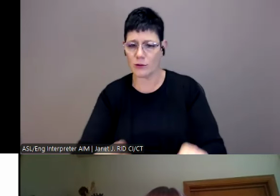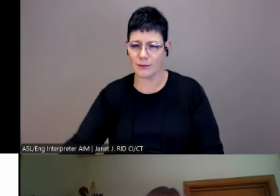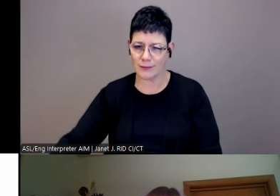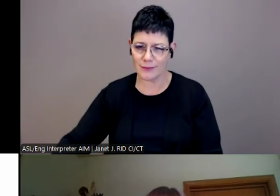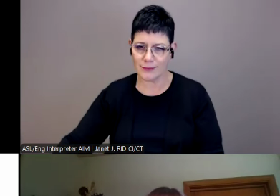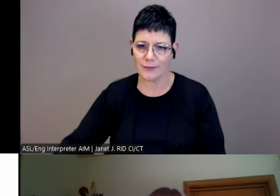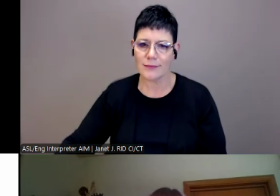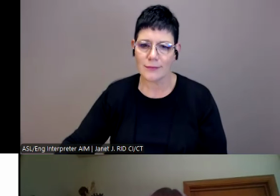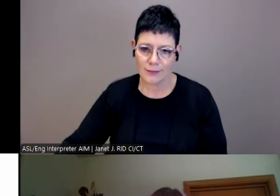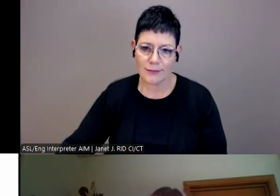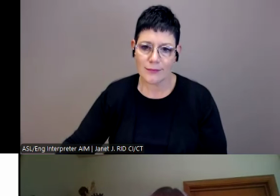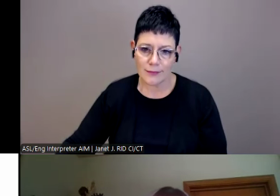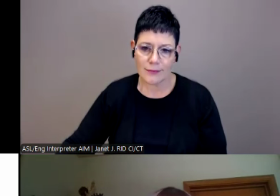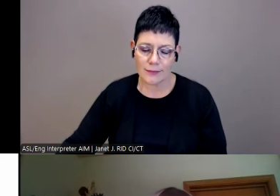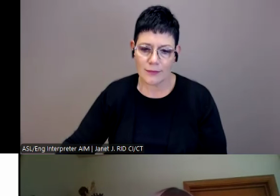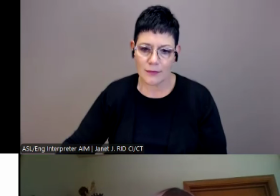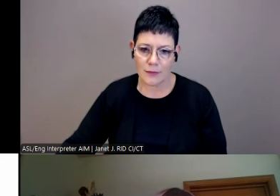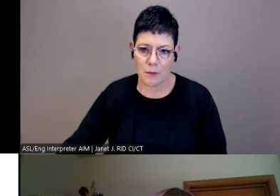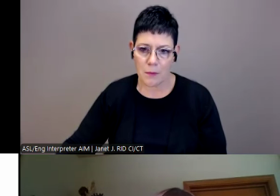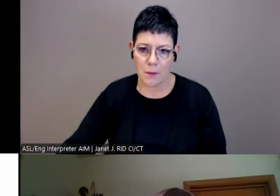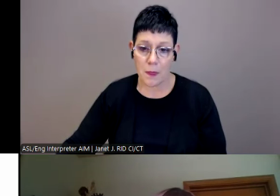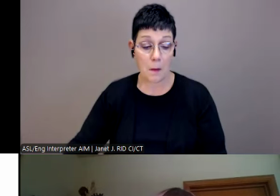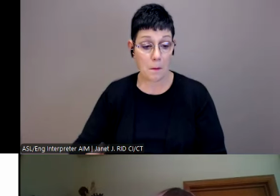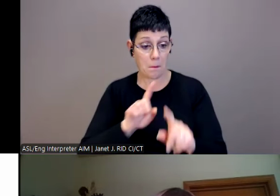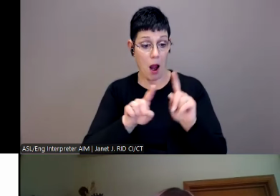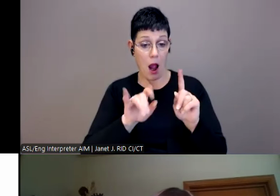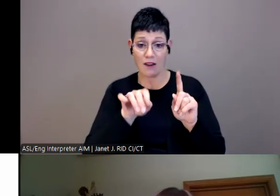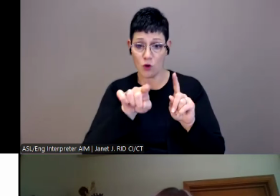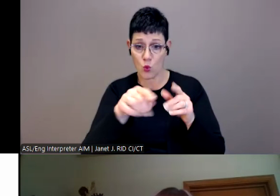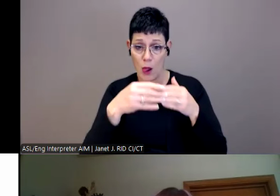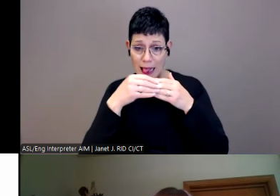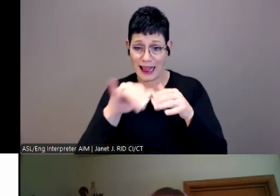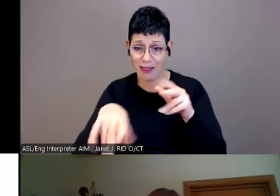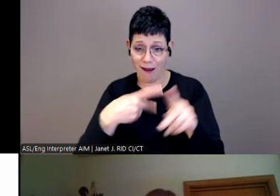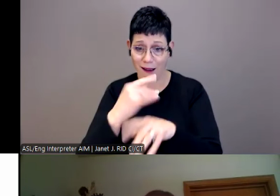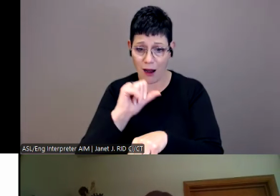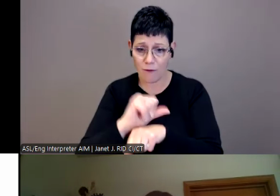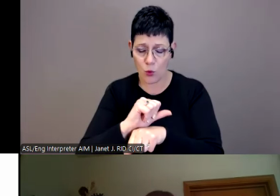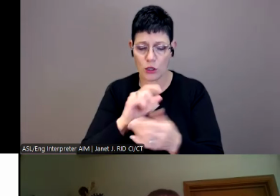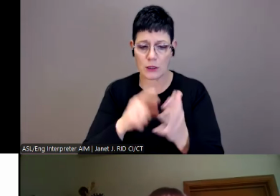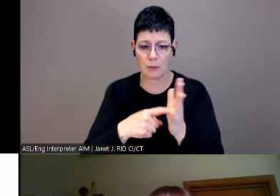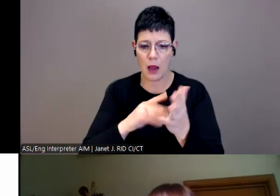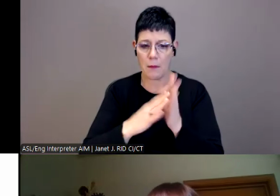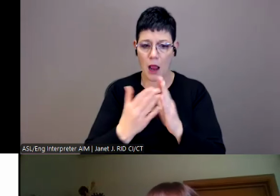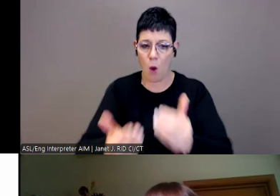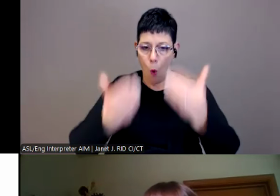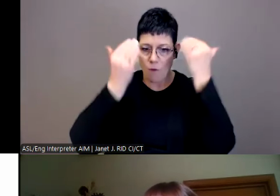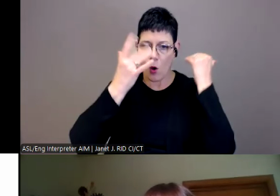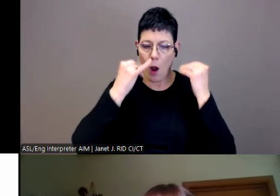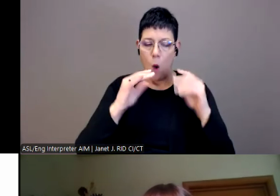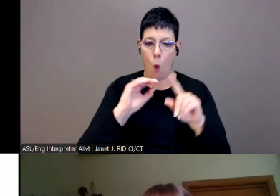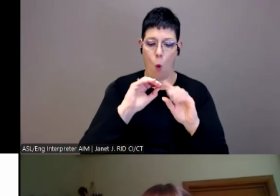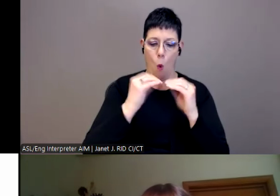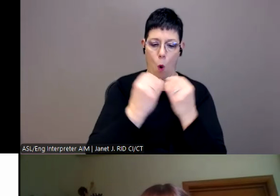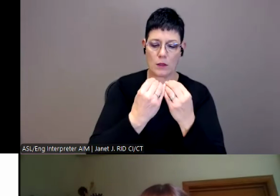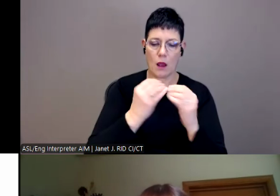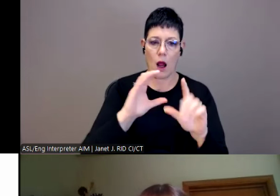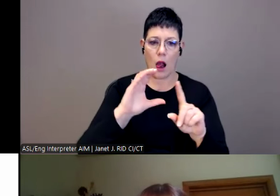as a worker or as a person who is leading this kind of work, and you may get overwhelmed because organizational culture